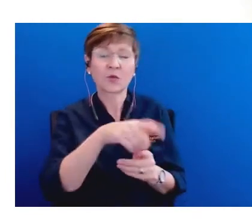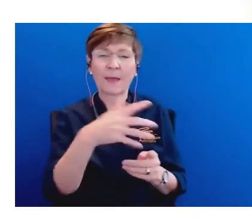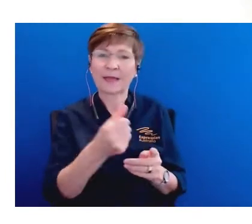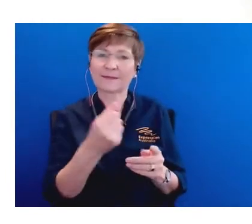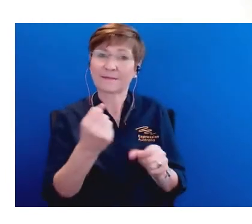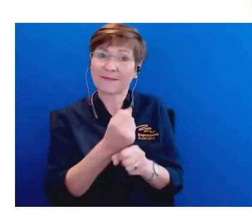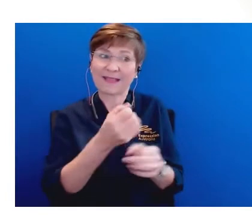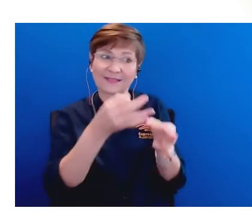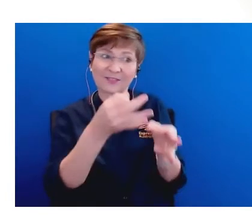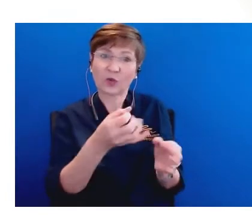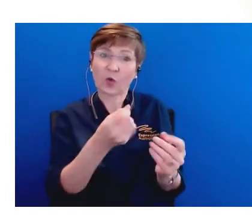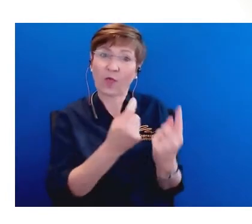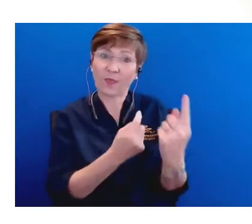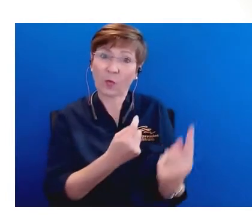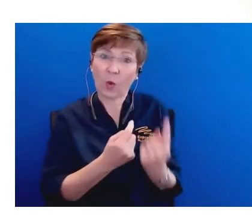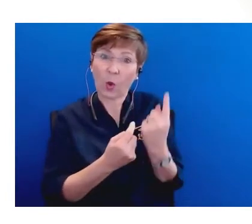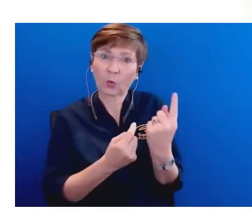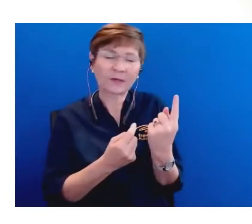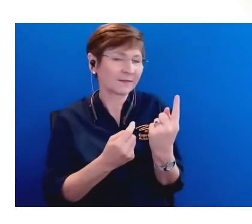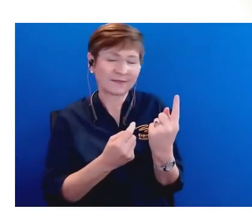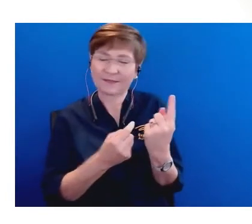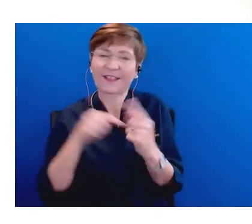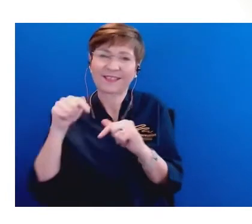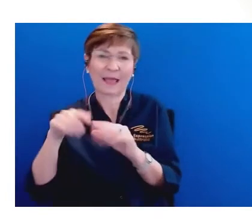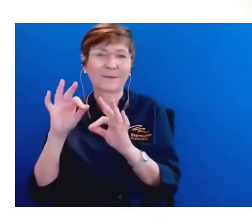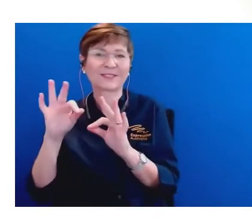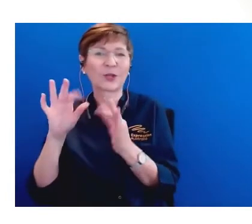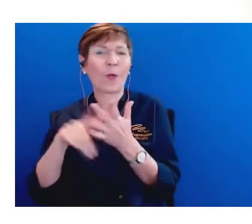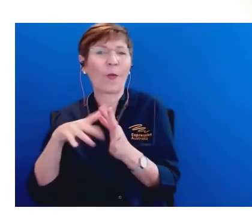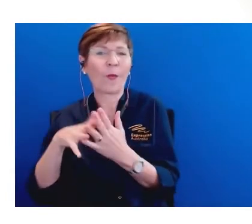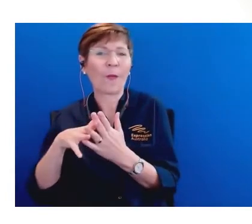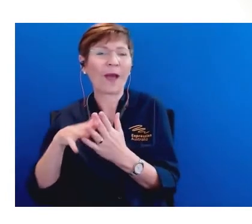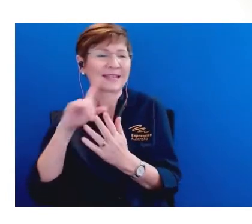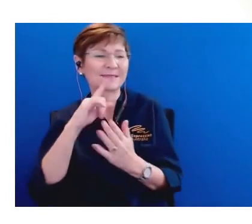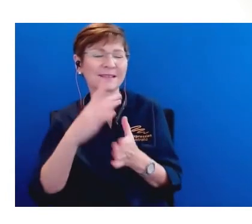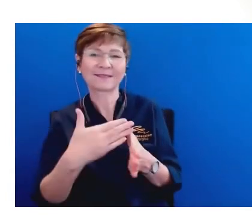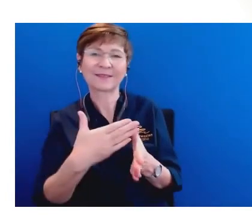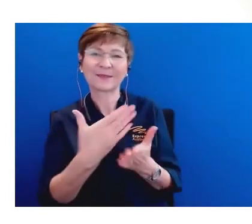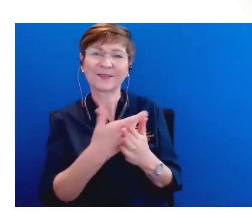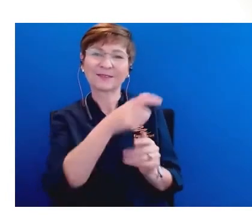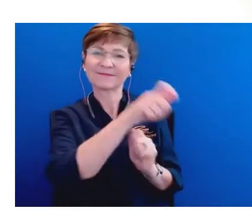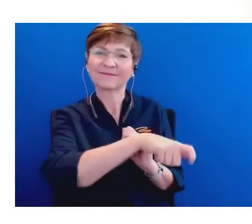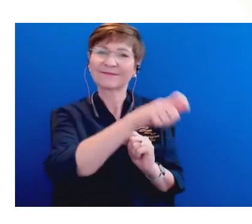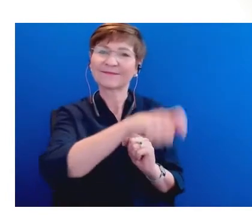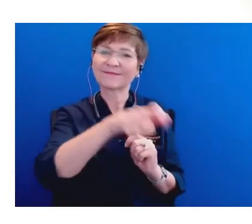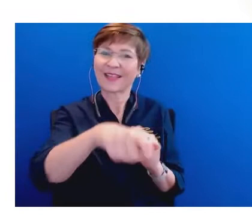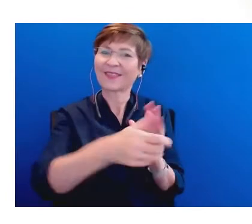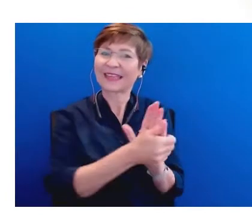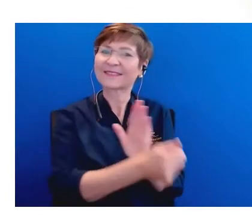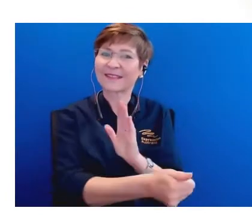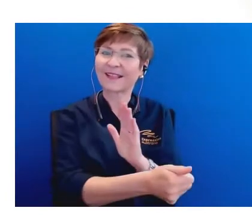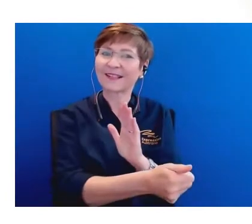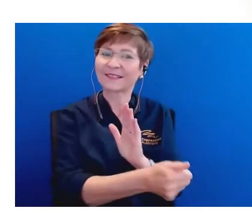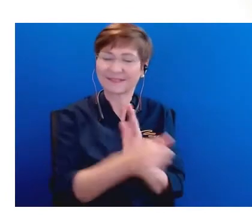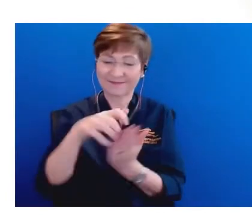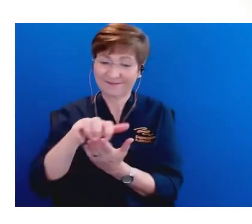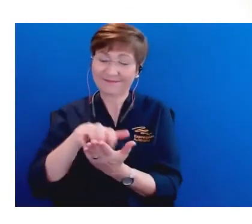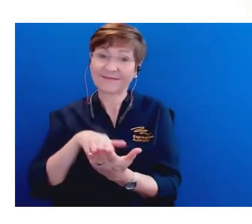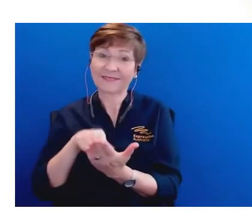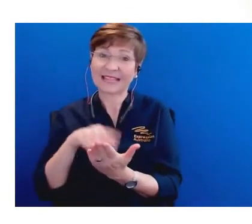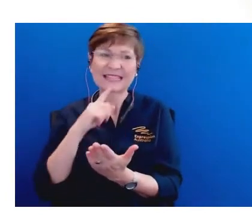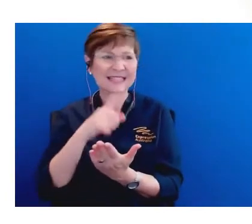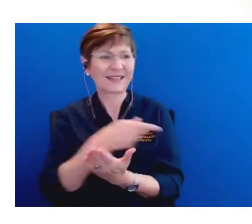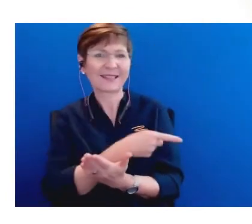convention recognises that decision-making skills vary from person to person, and it specifies that people must have access